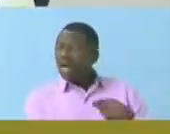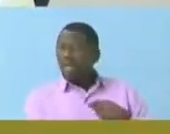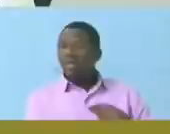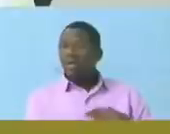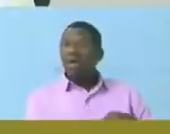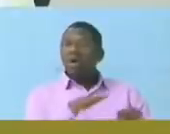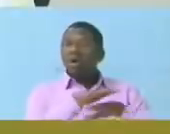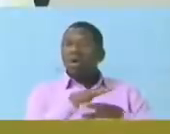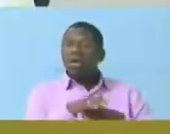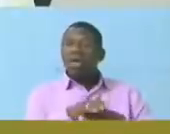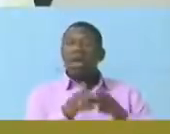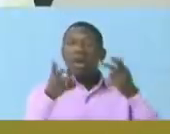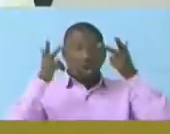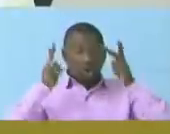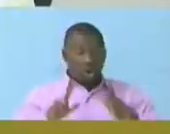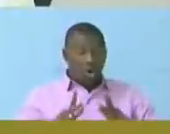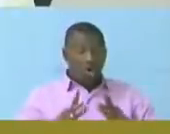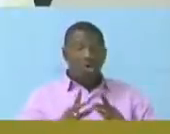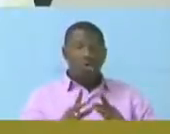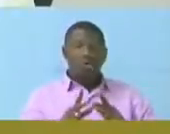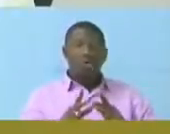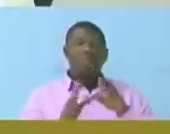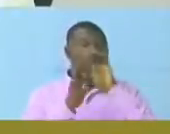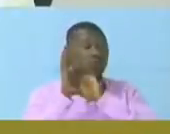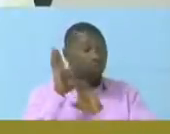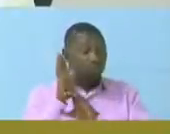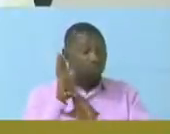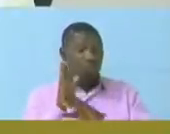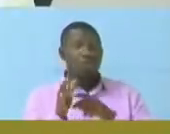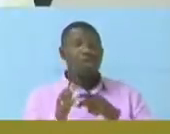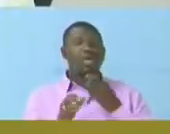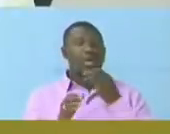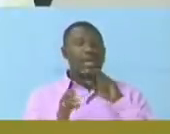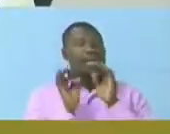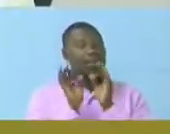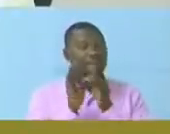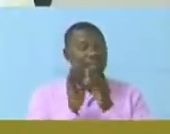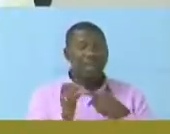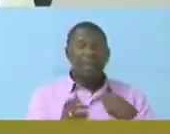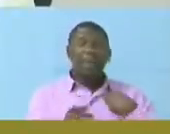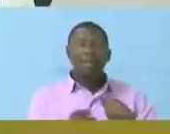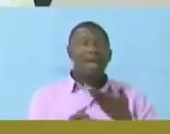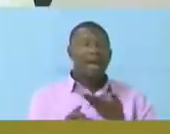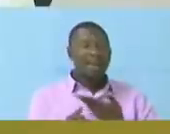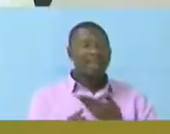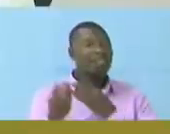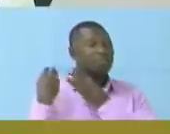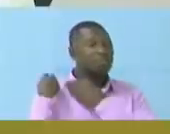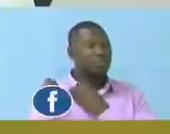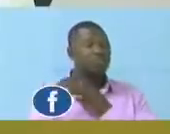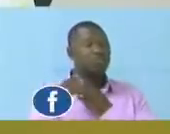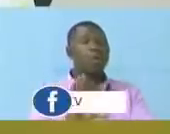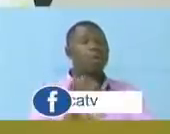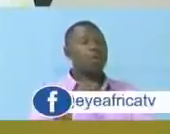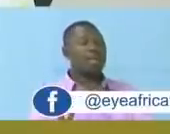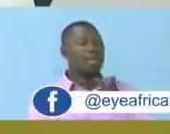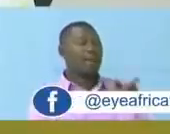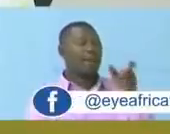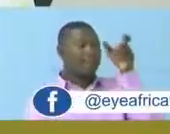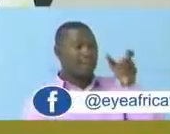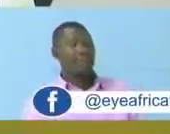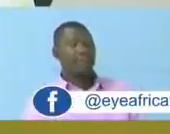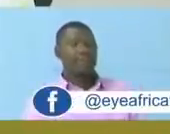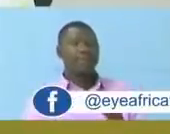fa le president wayna ko be kanin do la ke kam bulu pour ka nyim mare nyin na la nyanto tinya andu wa ko no ay me tandi je wala nyindi ko nyim mare